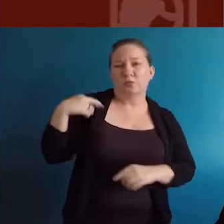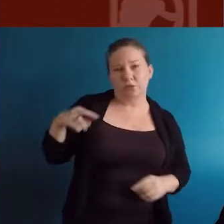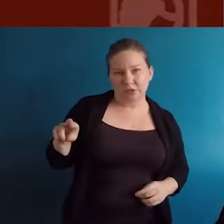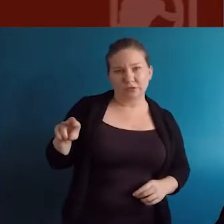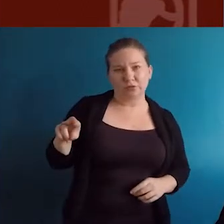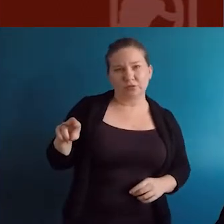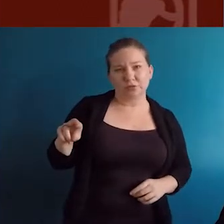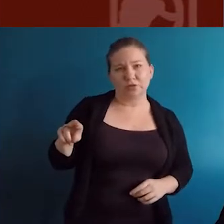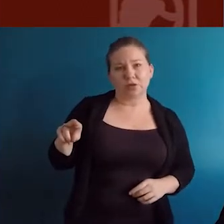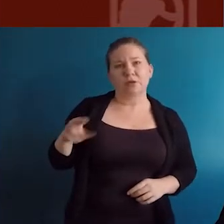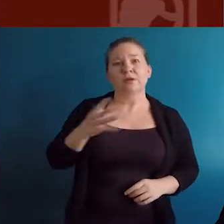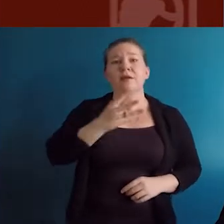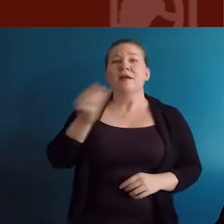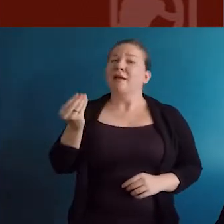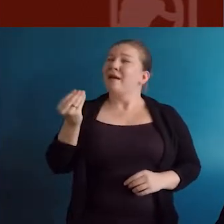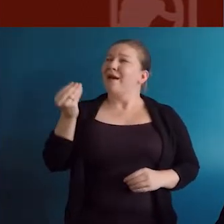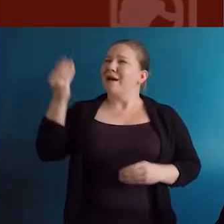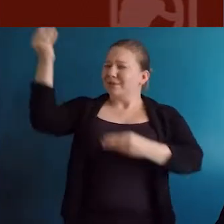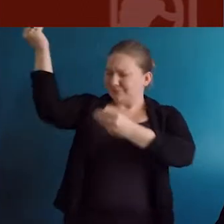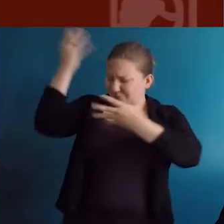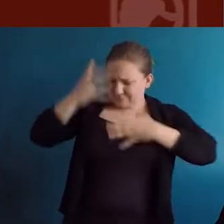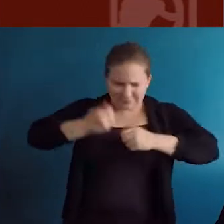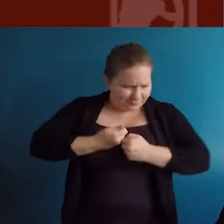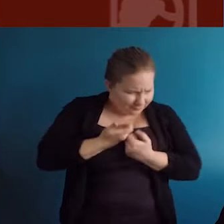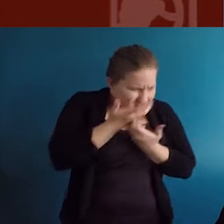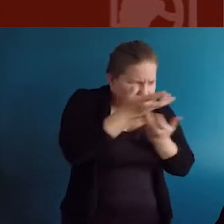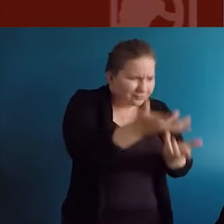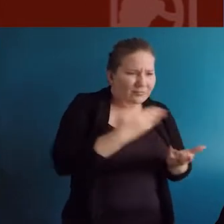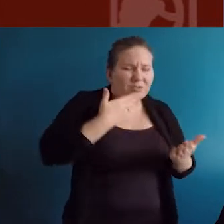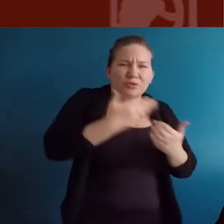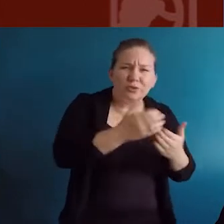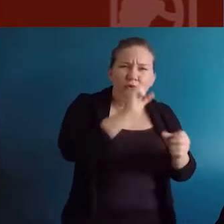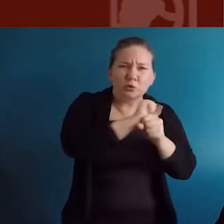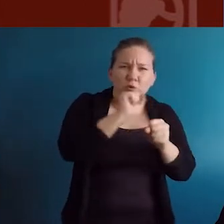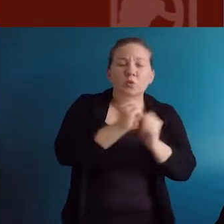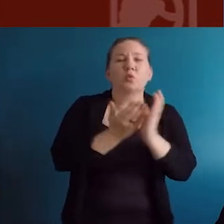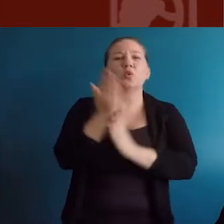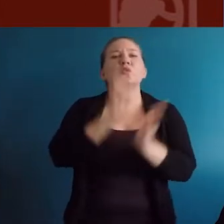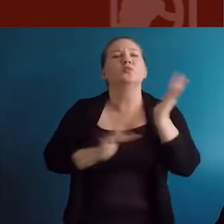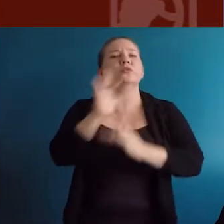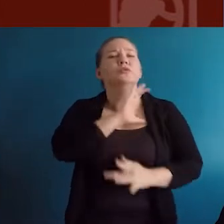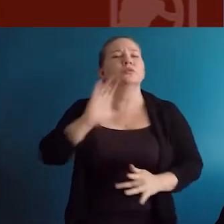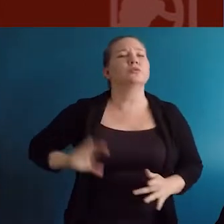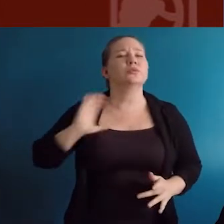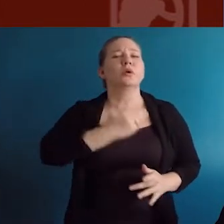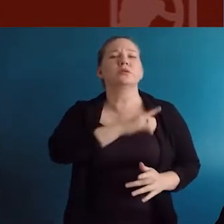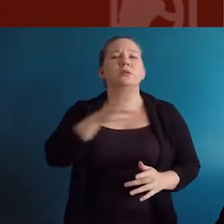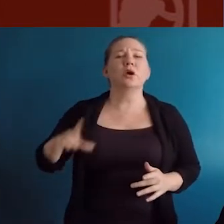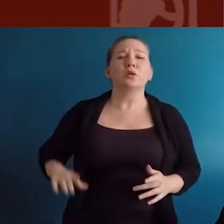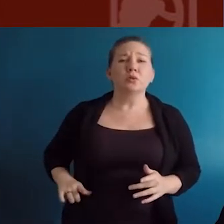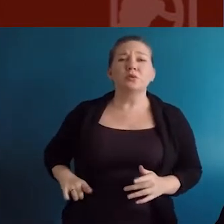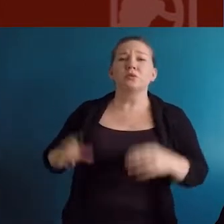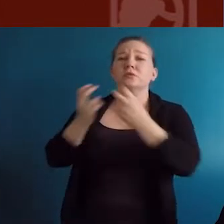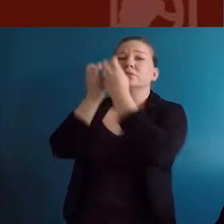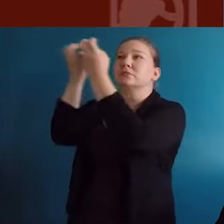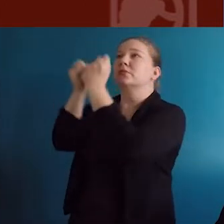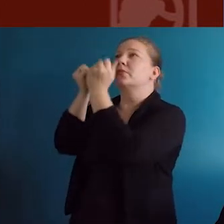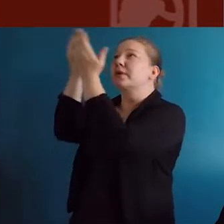Christ our Lord, who lives and reigns with you in the Holy Spirit, one God, forever and ever.